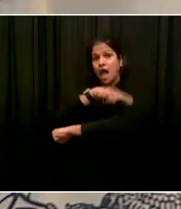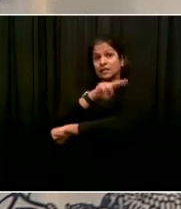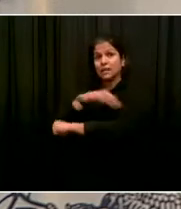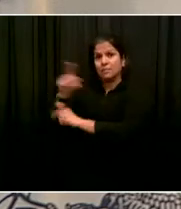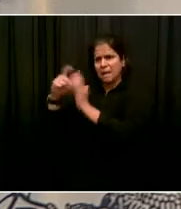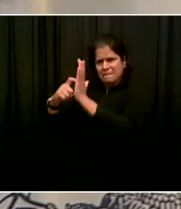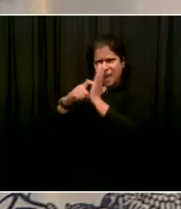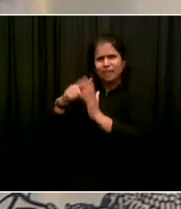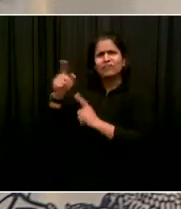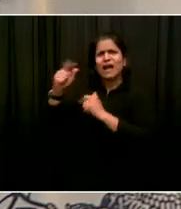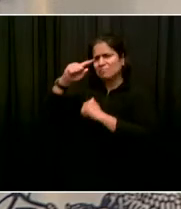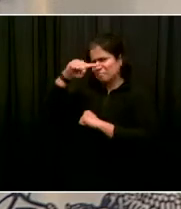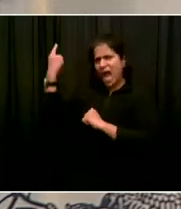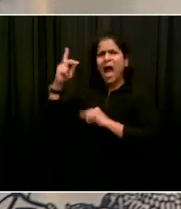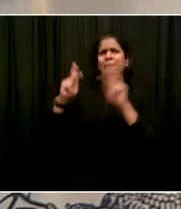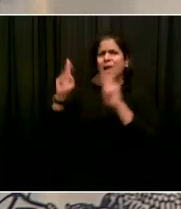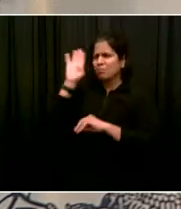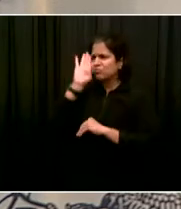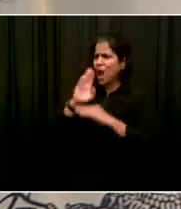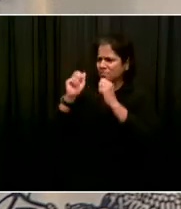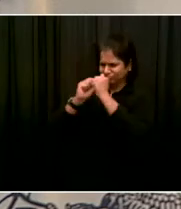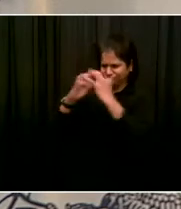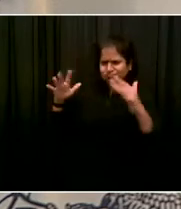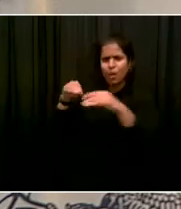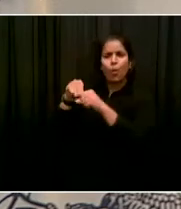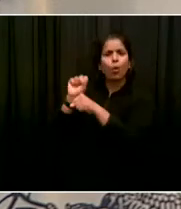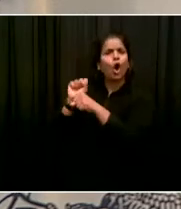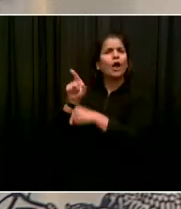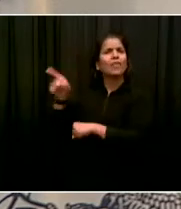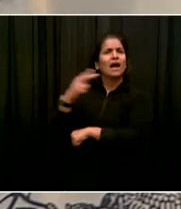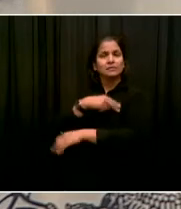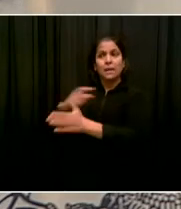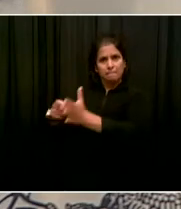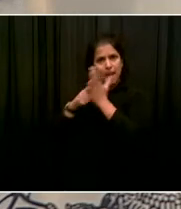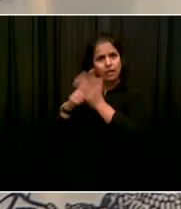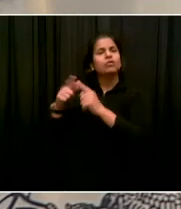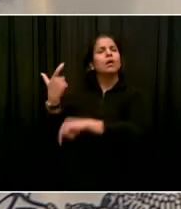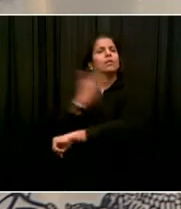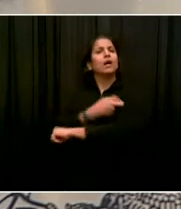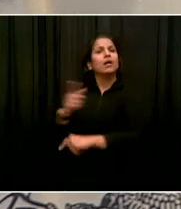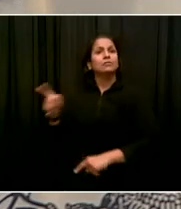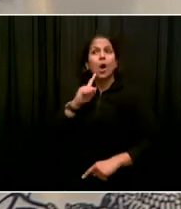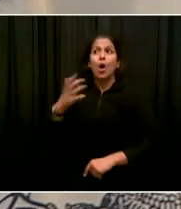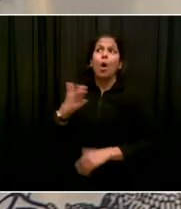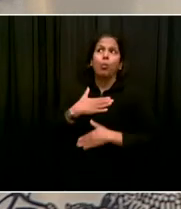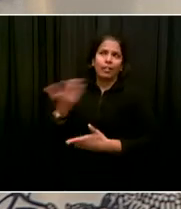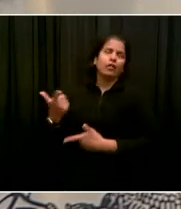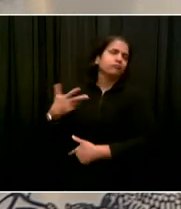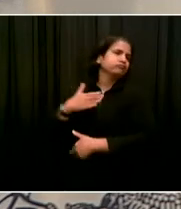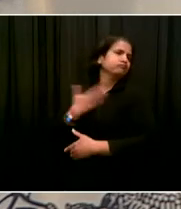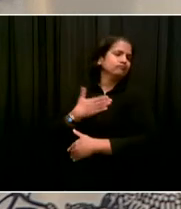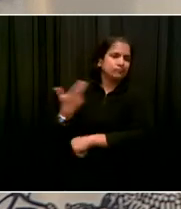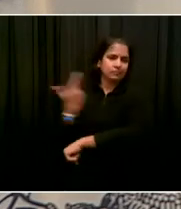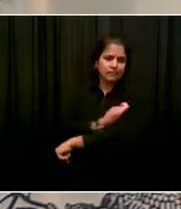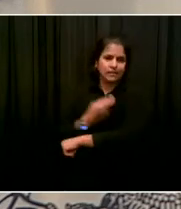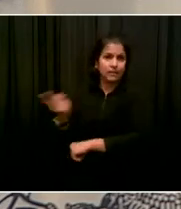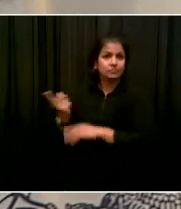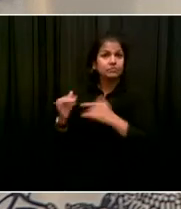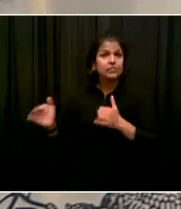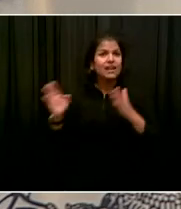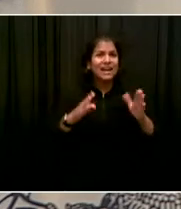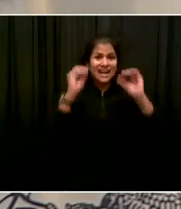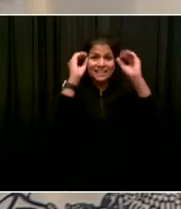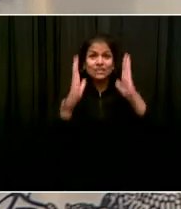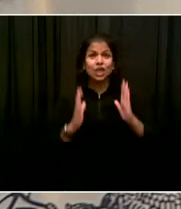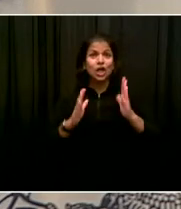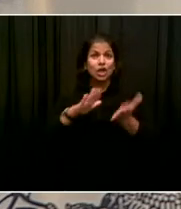vaccinated. You're talking about the overall workforce at 94%, and health and hospitals at 95%.